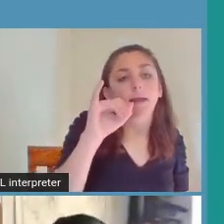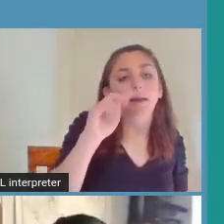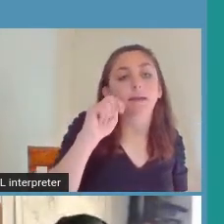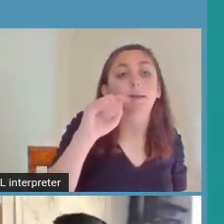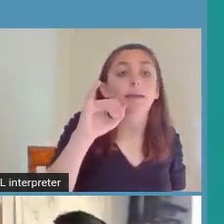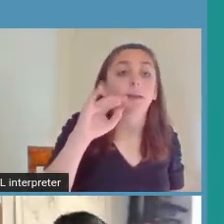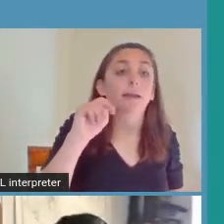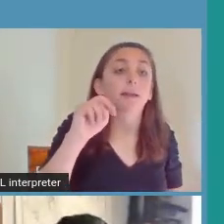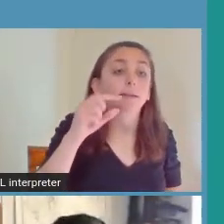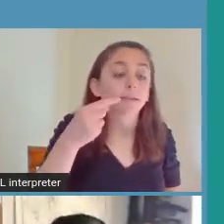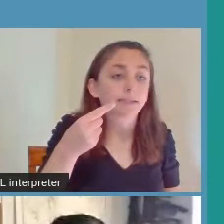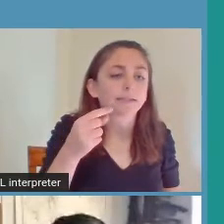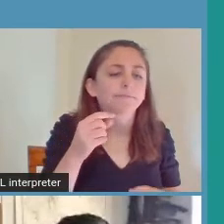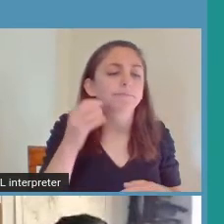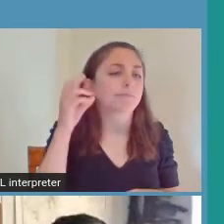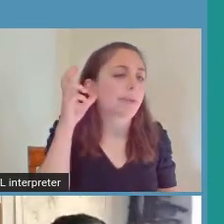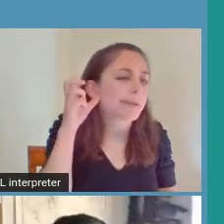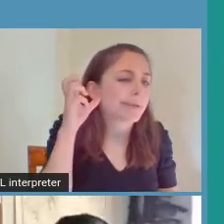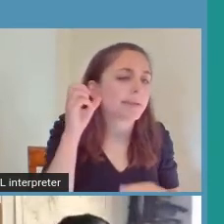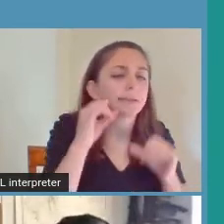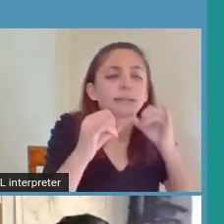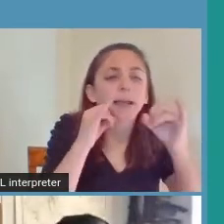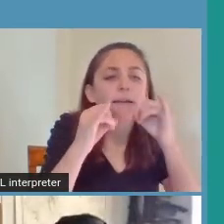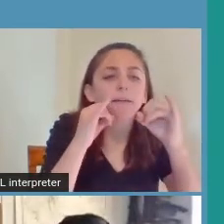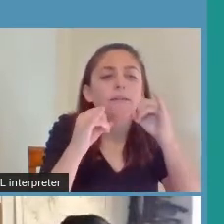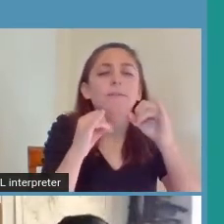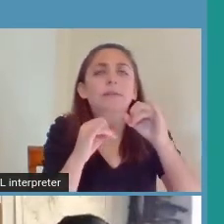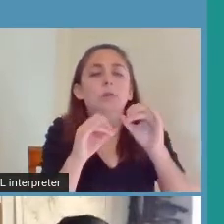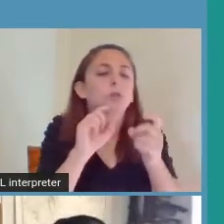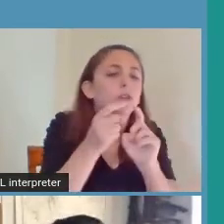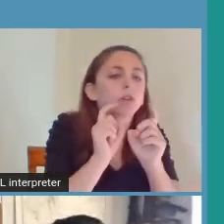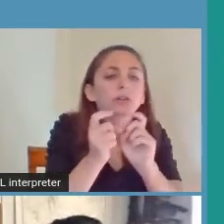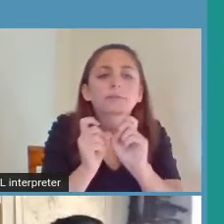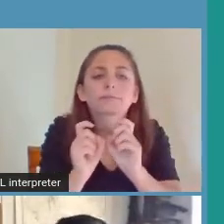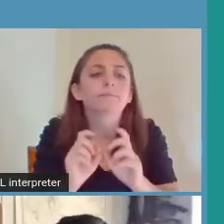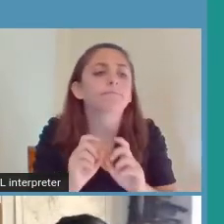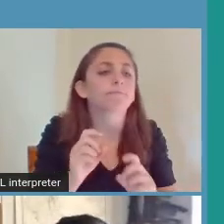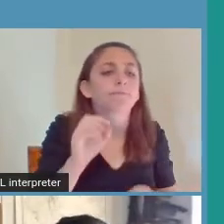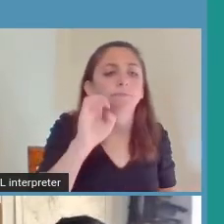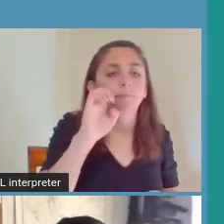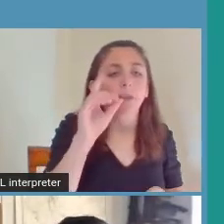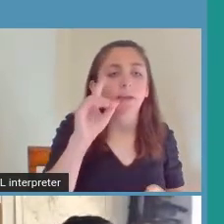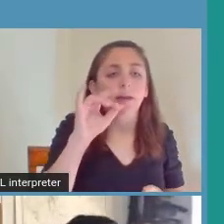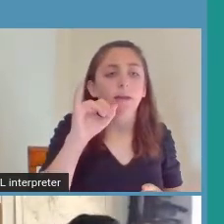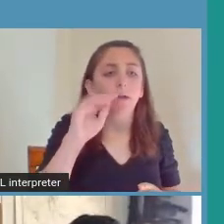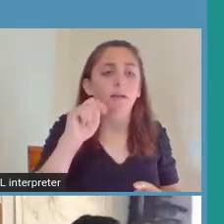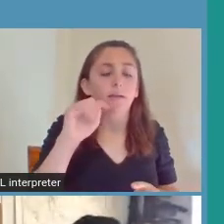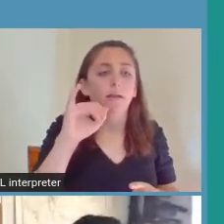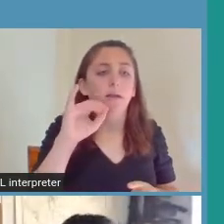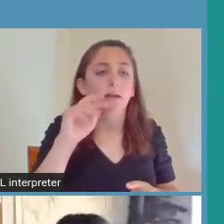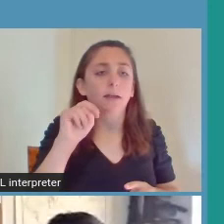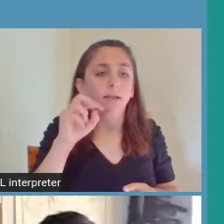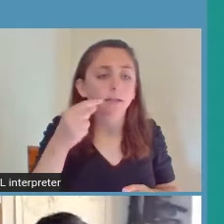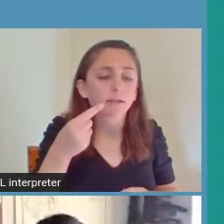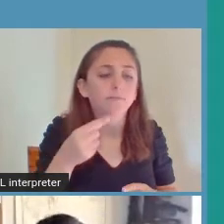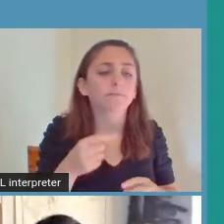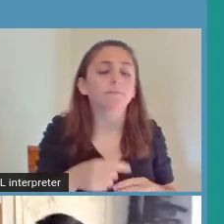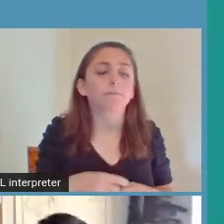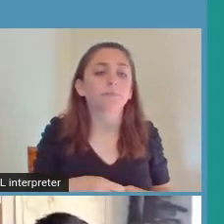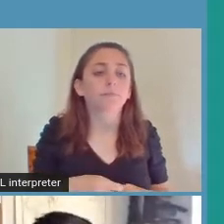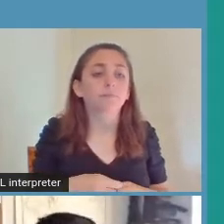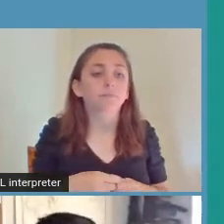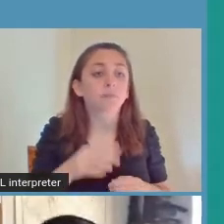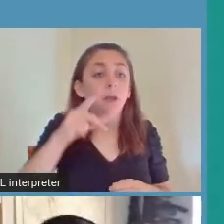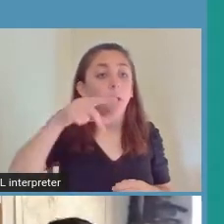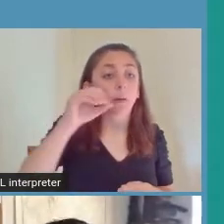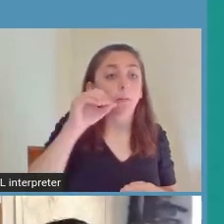to the interview several times before we get it out there, and then the quality checks at the end. And so while a podcast may